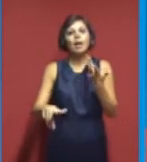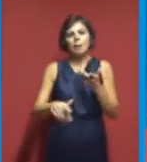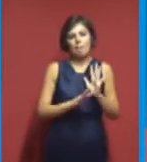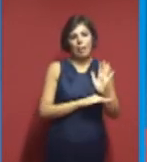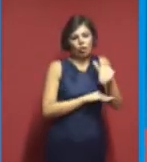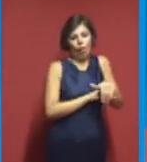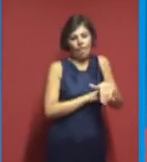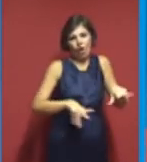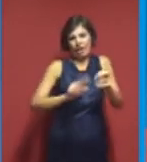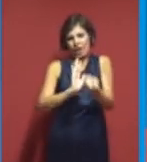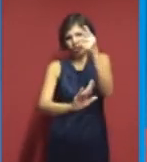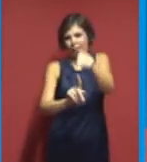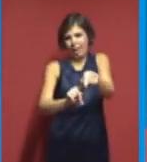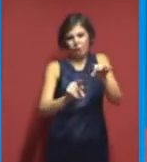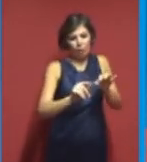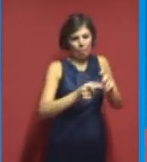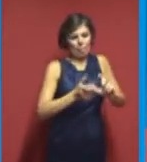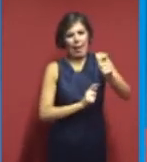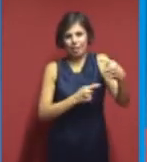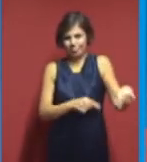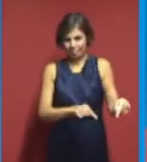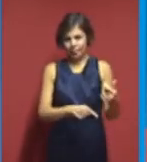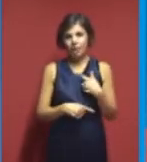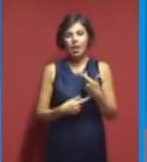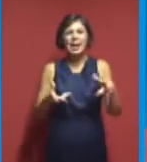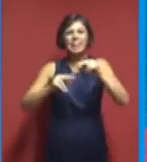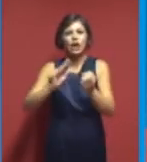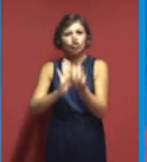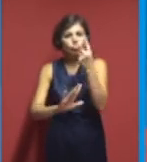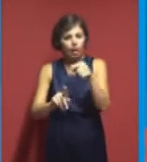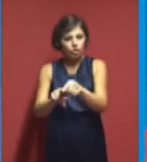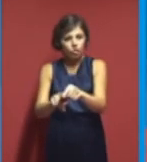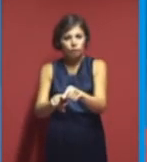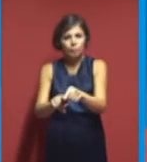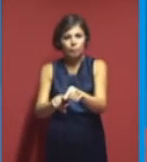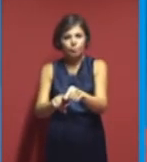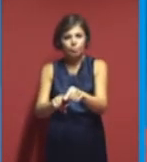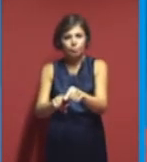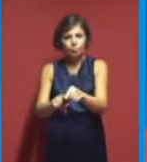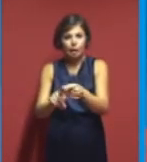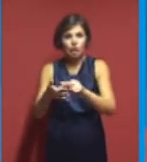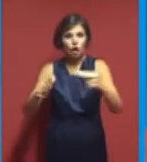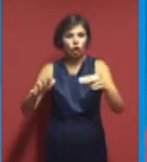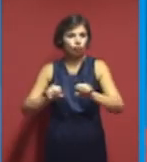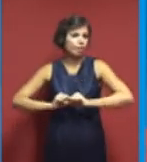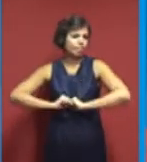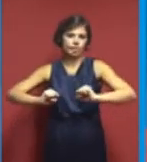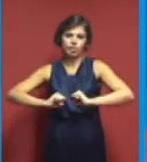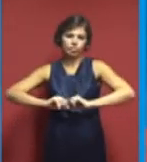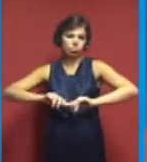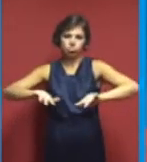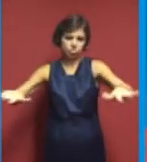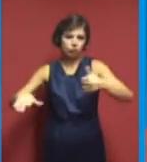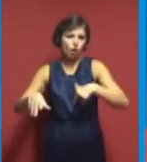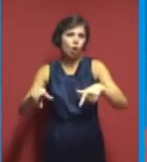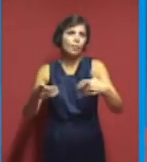place for that. But basically, the Renaissance, again, exploded the technology, increased the development, and was the starting point of, some people have talked about